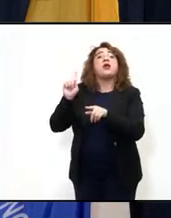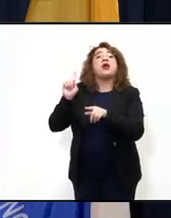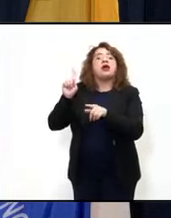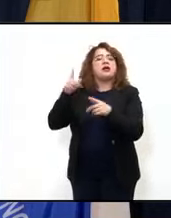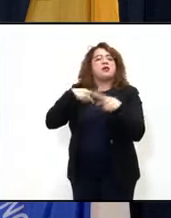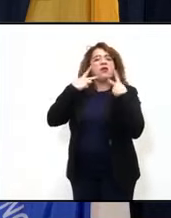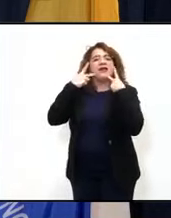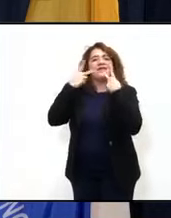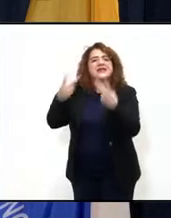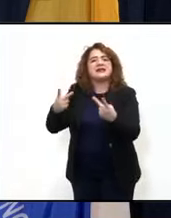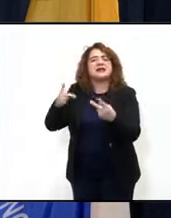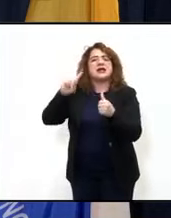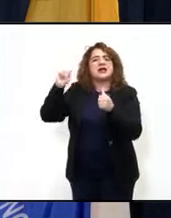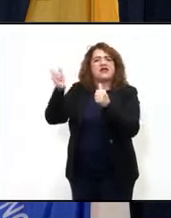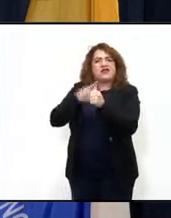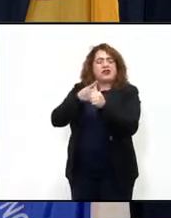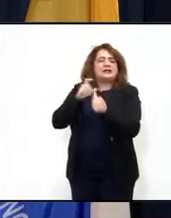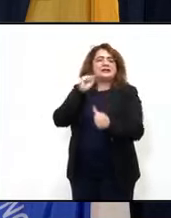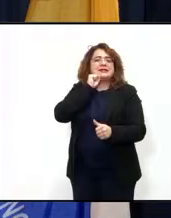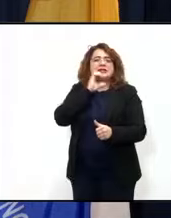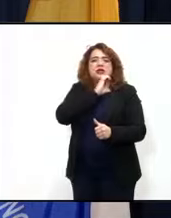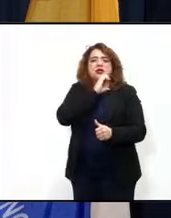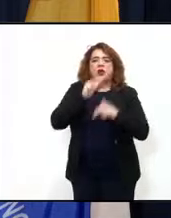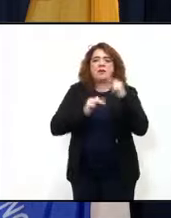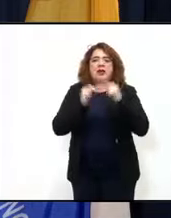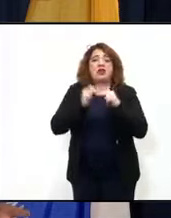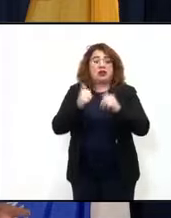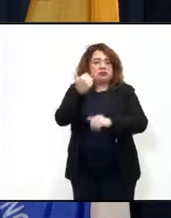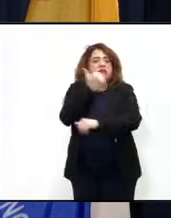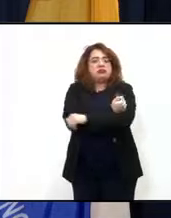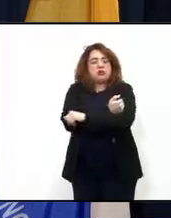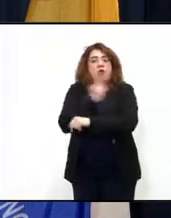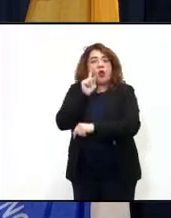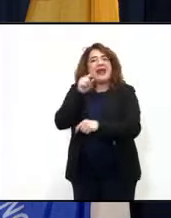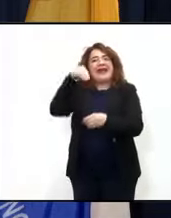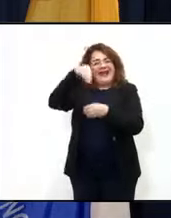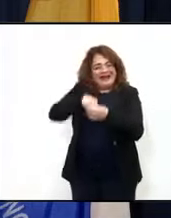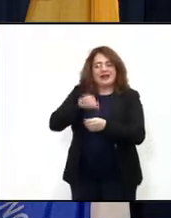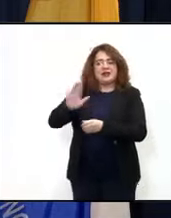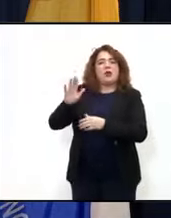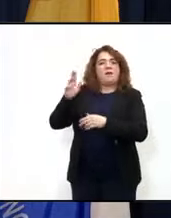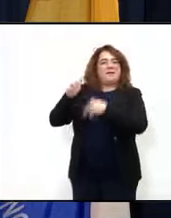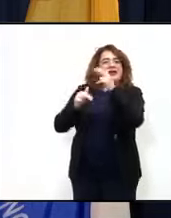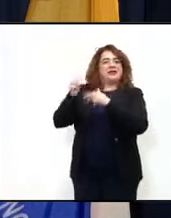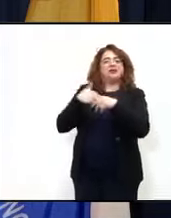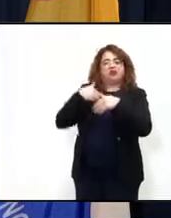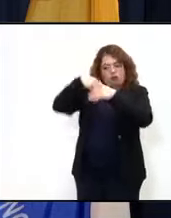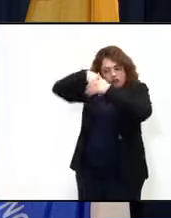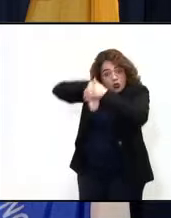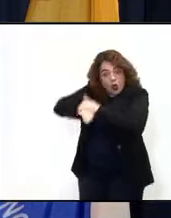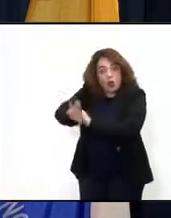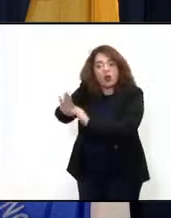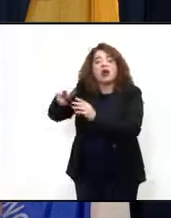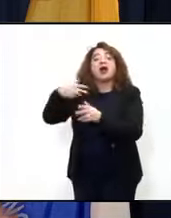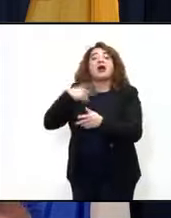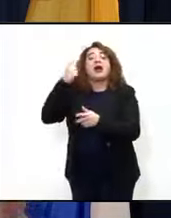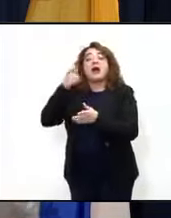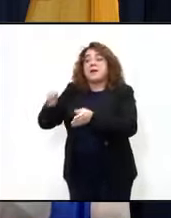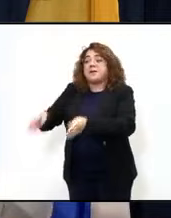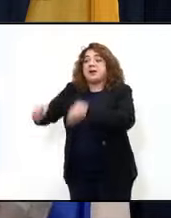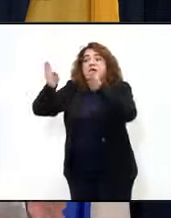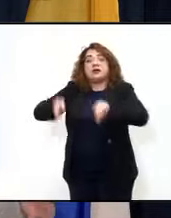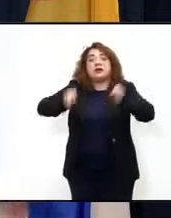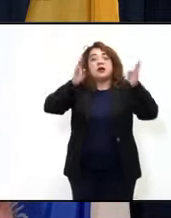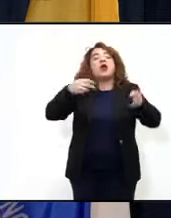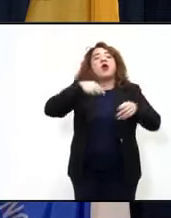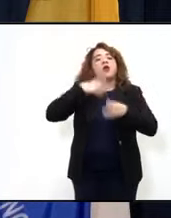visit the first senior building that's receiving vaccines at the building, and then we'll continue to go from senior building to senior building